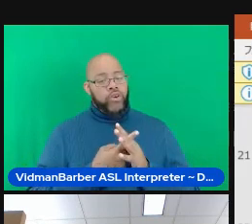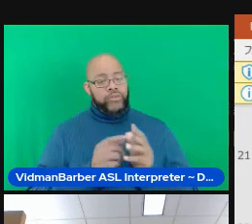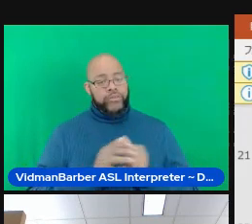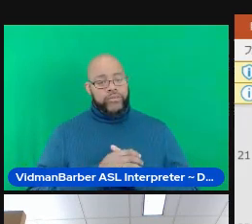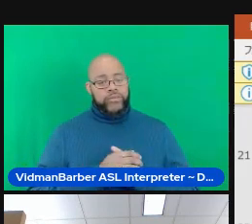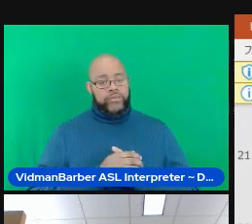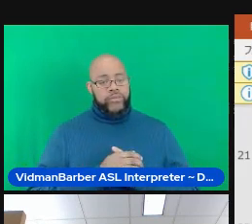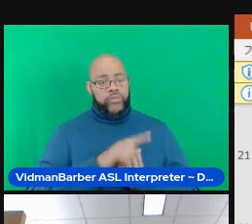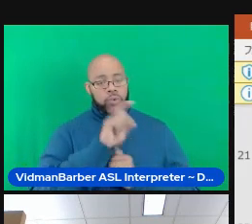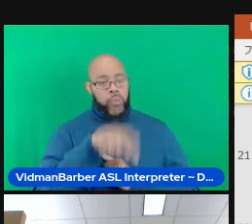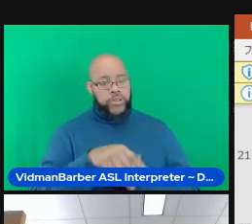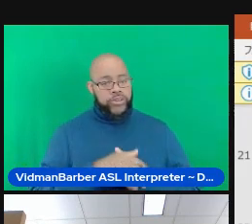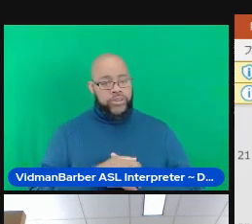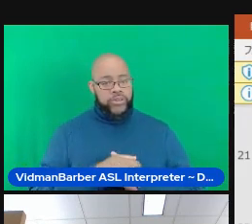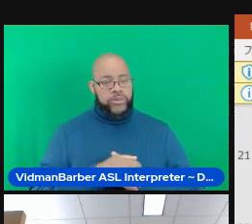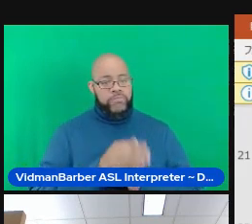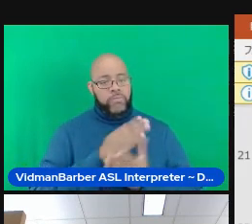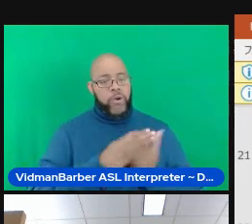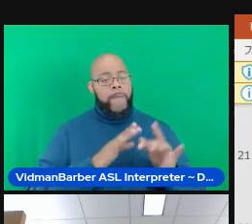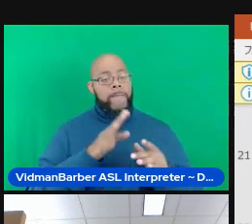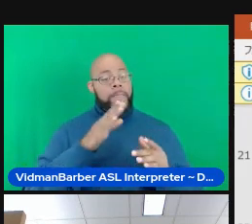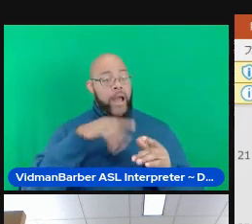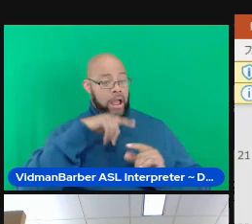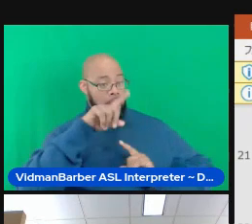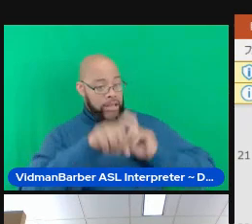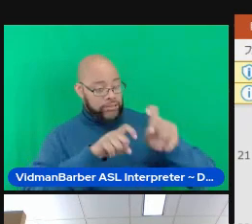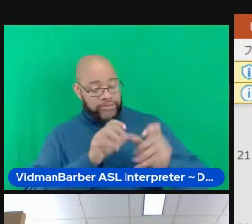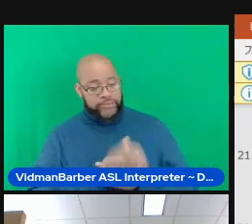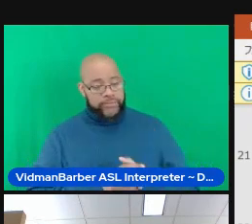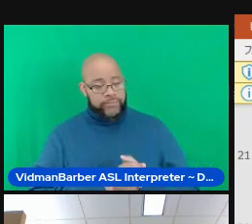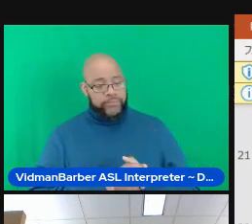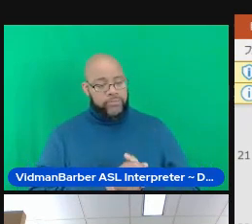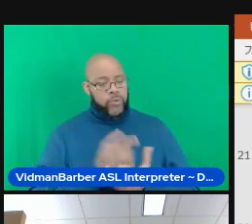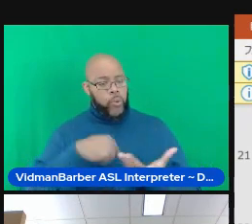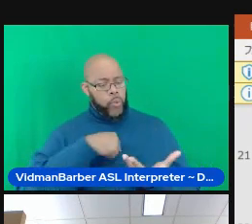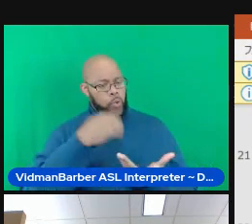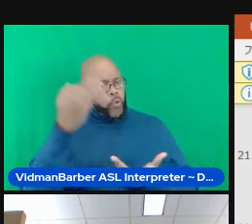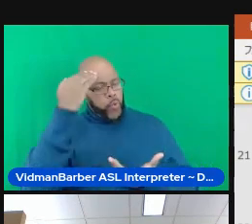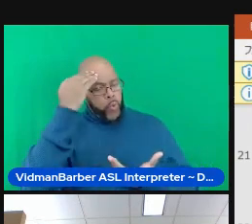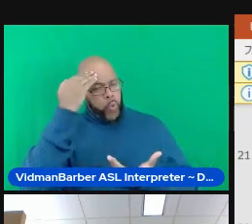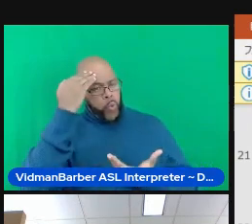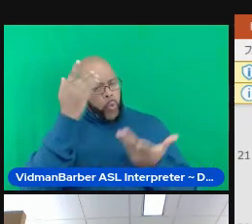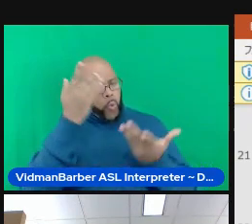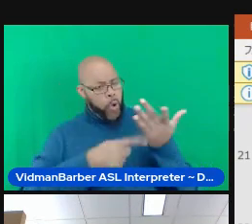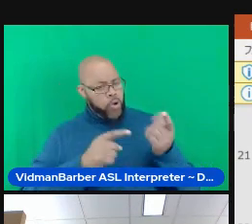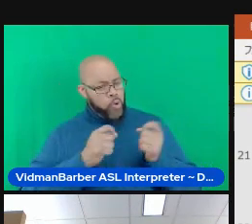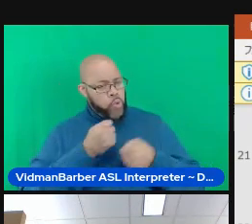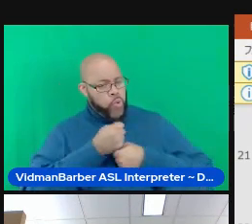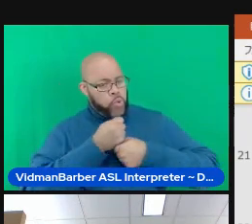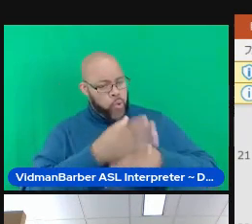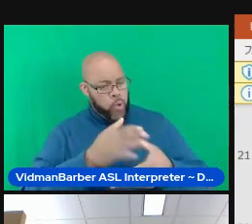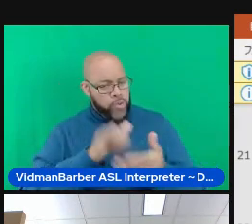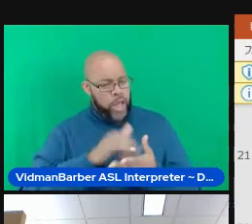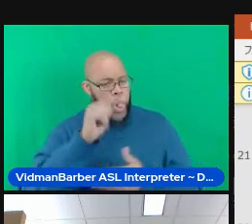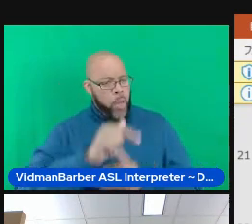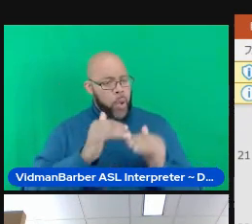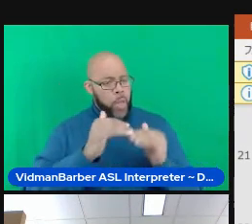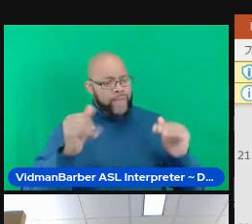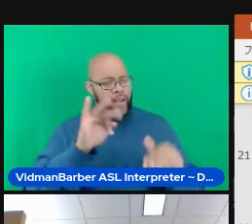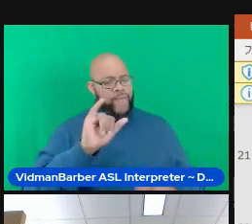the questions part by asking, do we know what contributes to this low levels